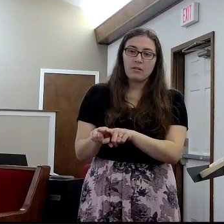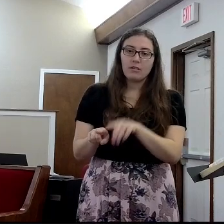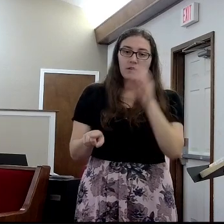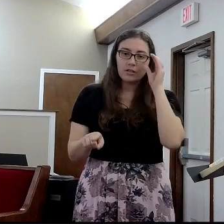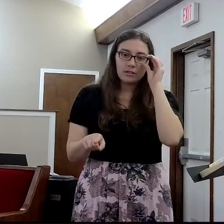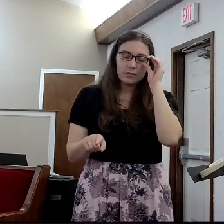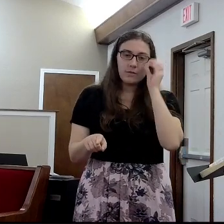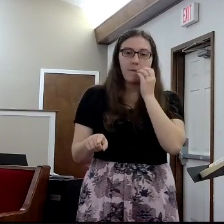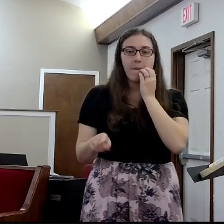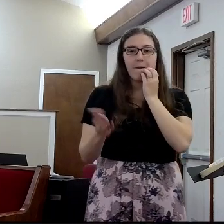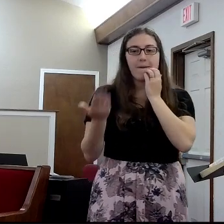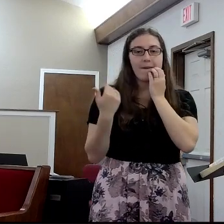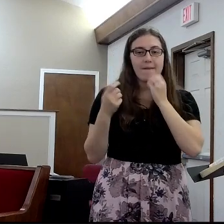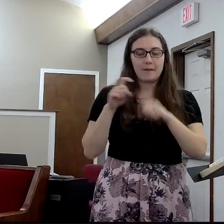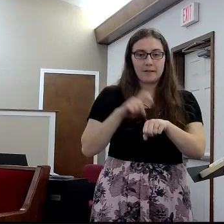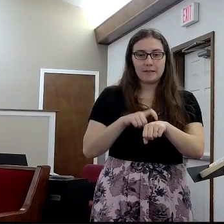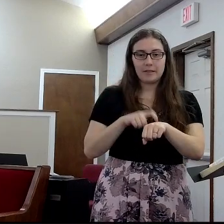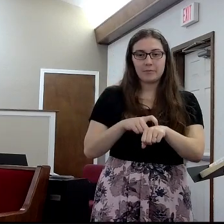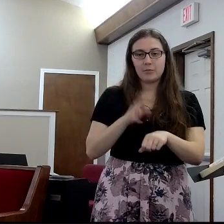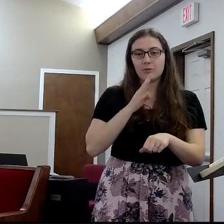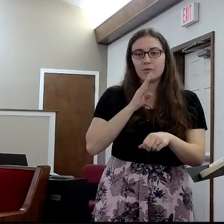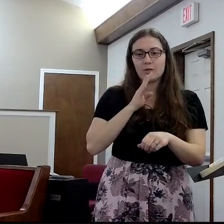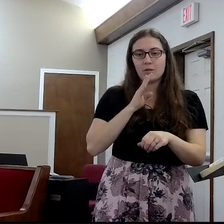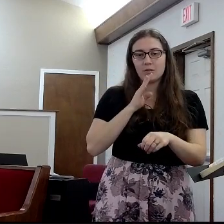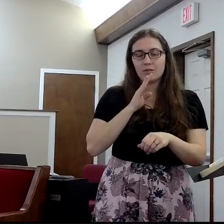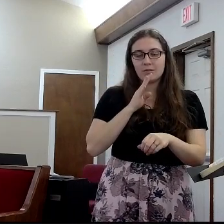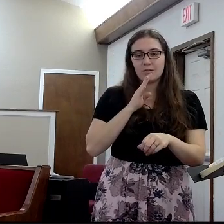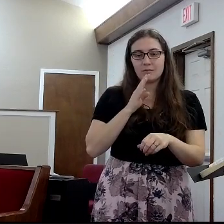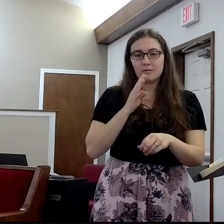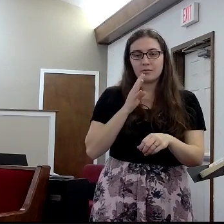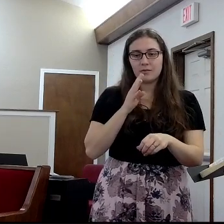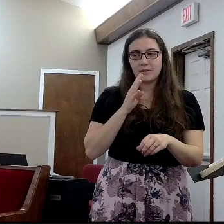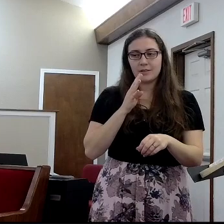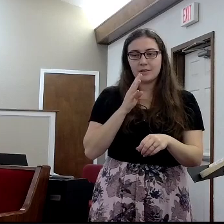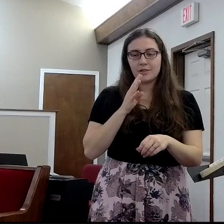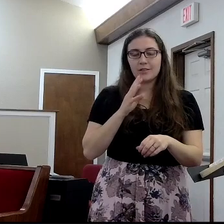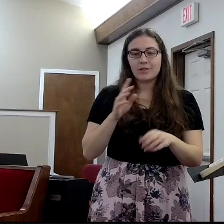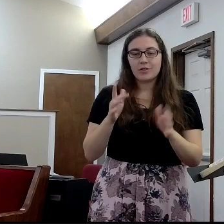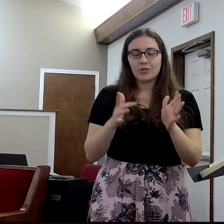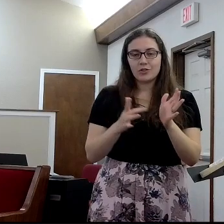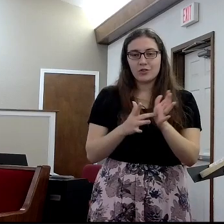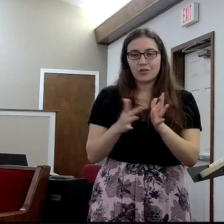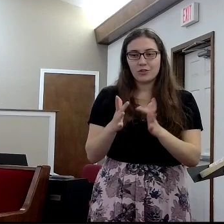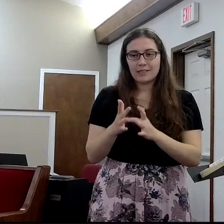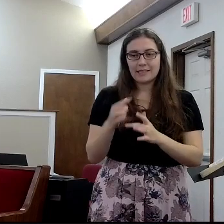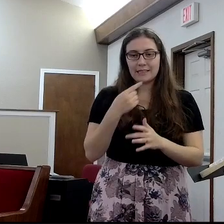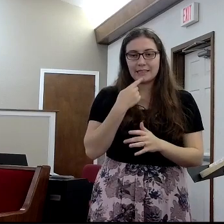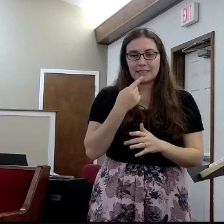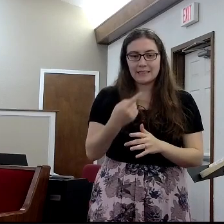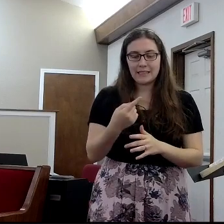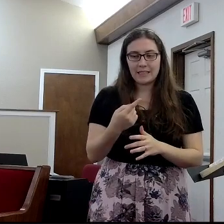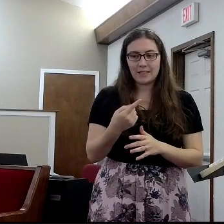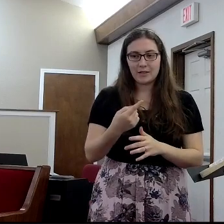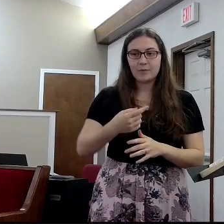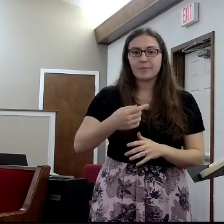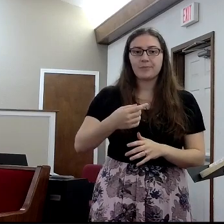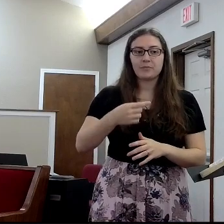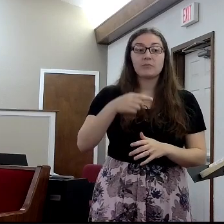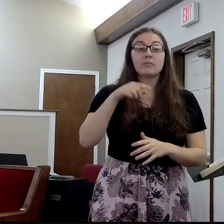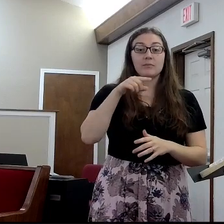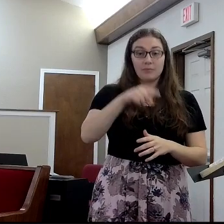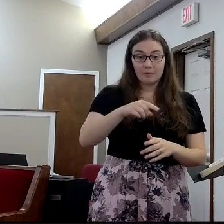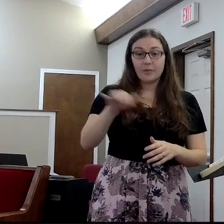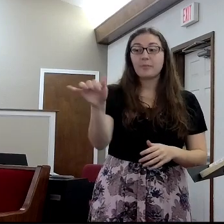So last time we talked about in the Gospels, and you could turn there, but how Jesus himself